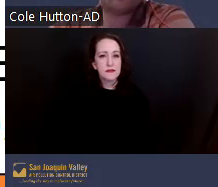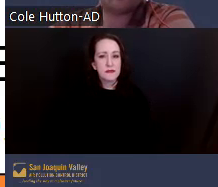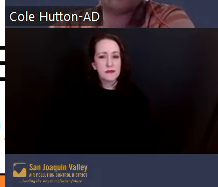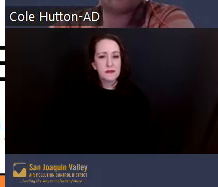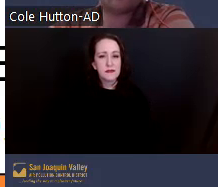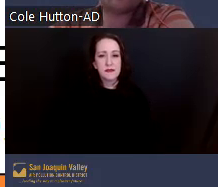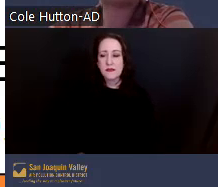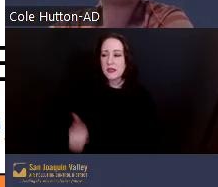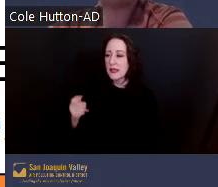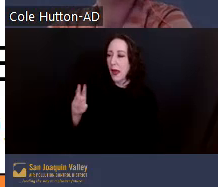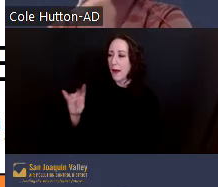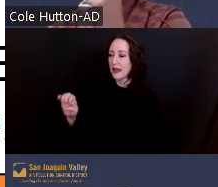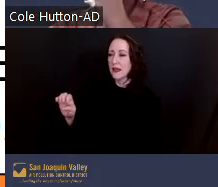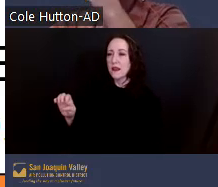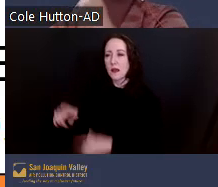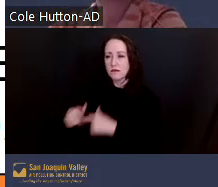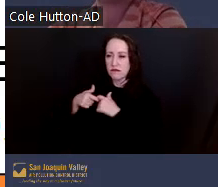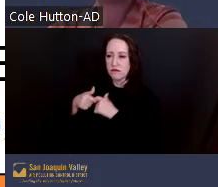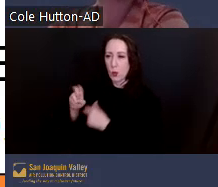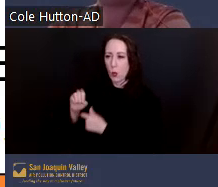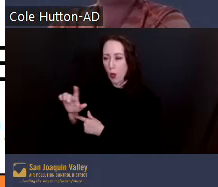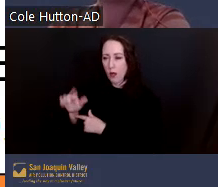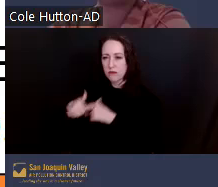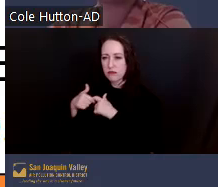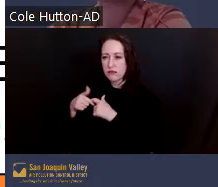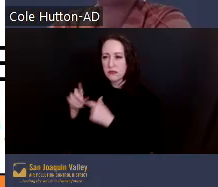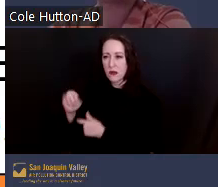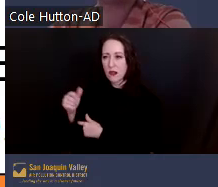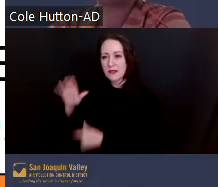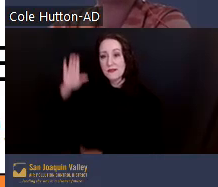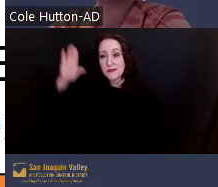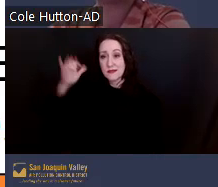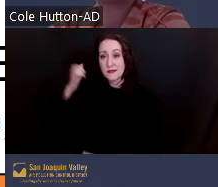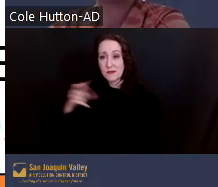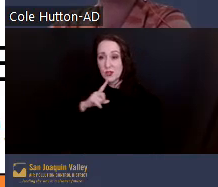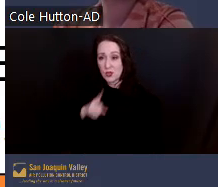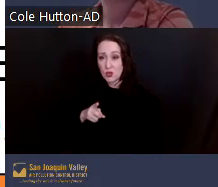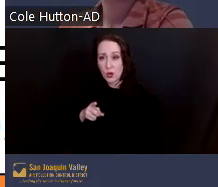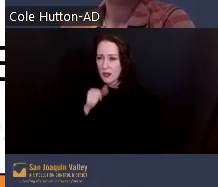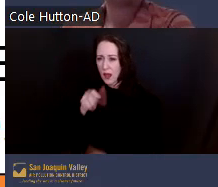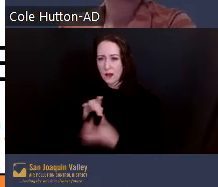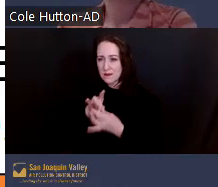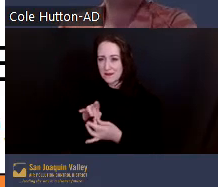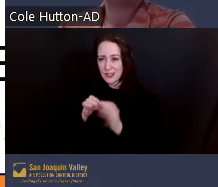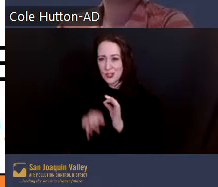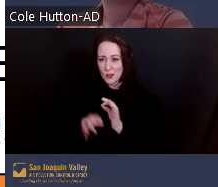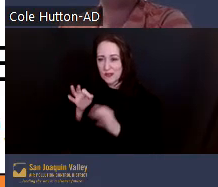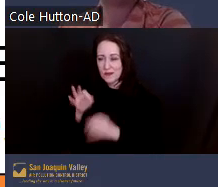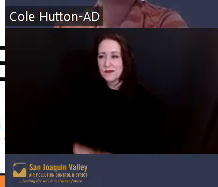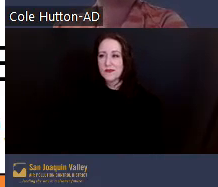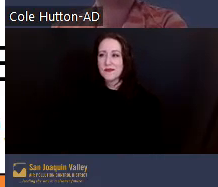This is Gabby Cole. I'm just going to pause you for a second because I see Douglas has their hand raised and I want to make sure it's nothing to do with